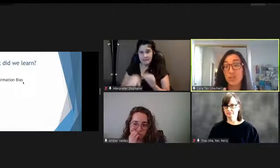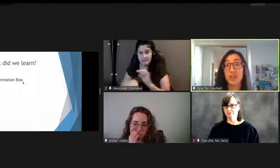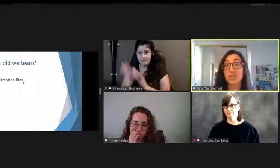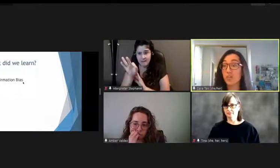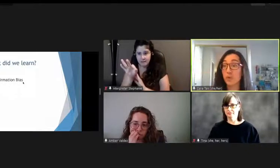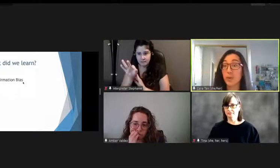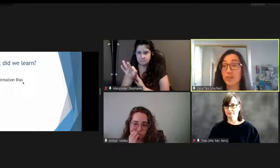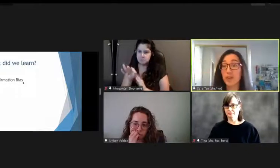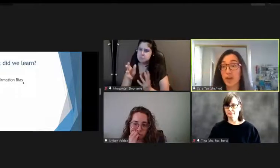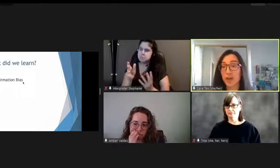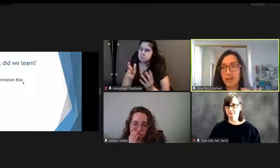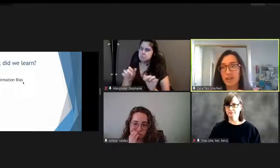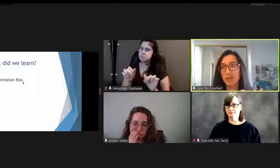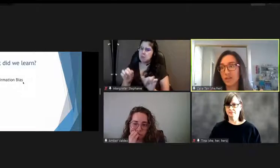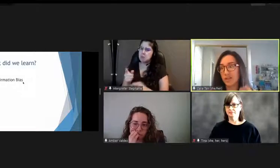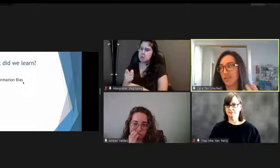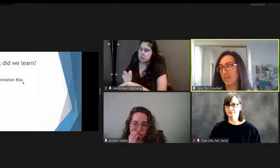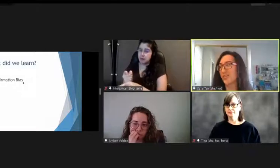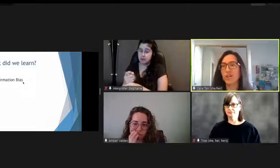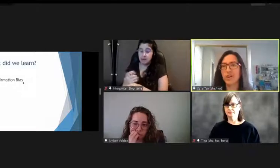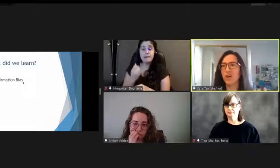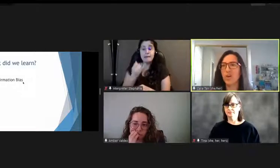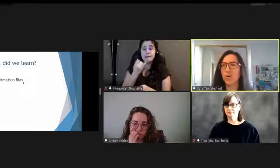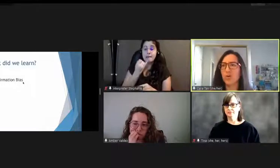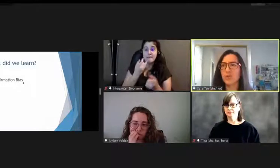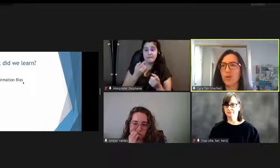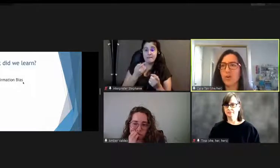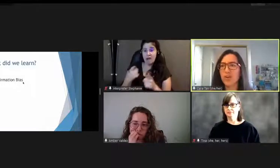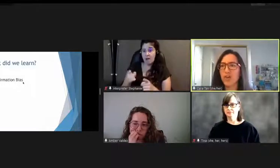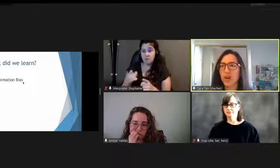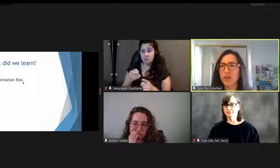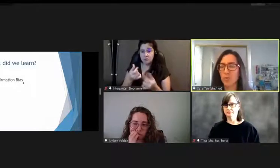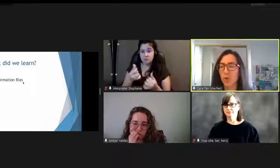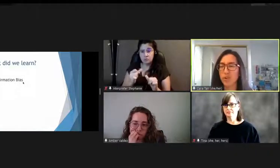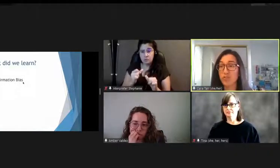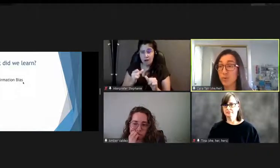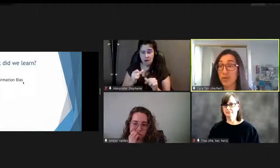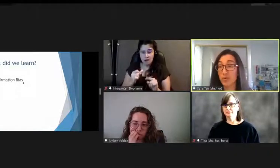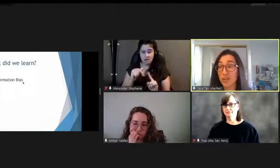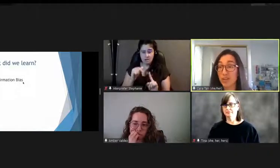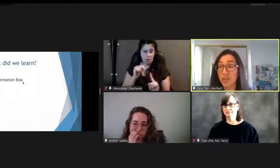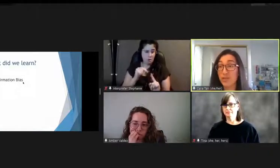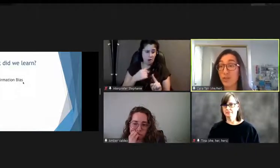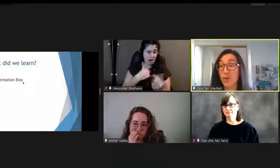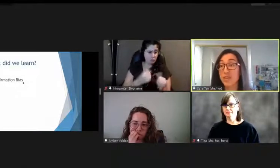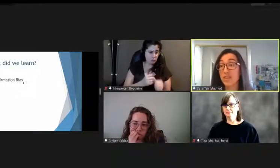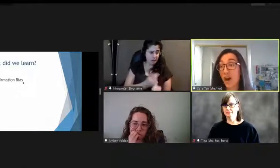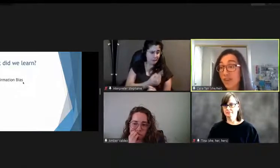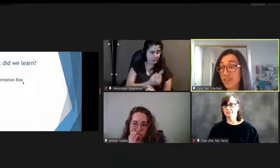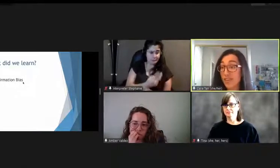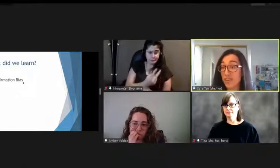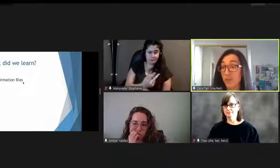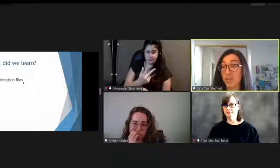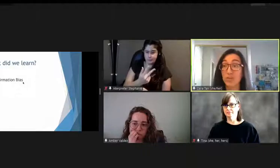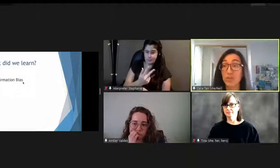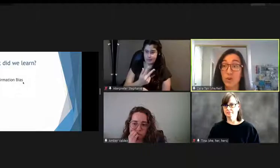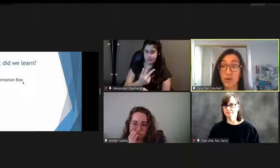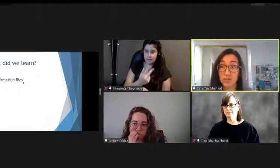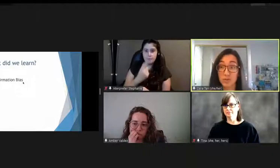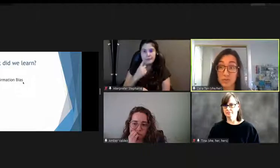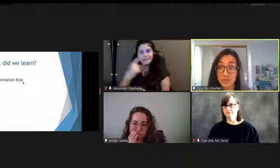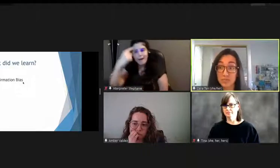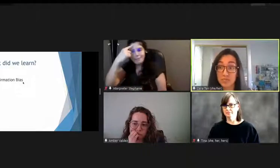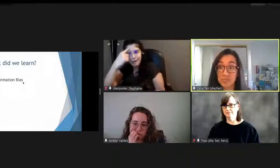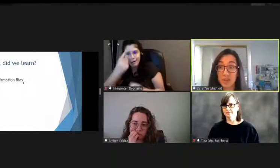I try to disprove myself and it turns out like, oh, you know, I tried 1, 2, and 3, even though I thought that the numbers had to go up